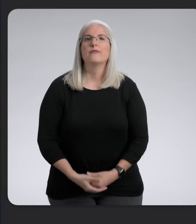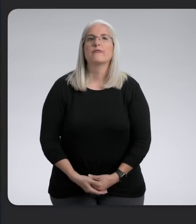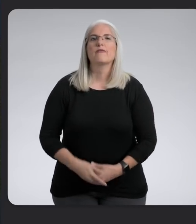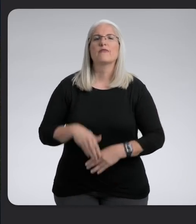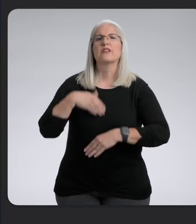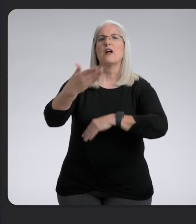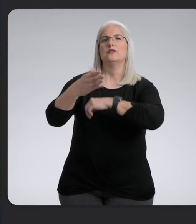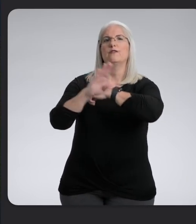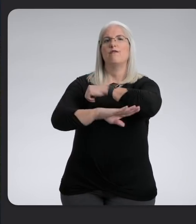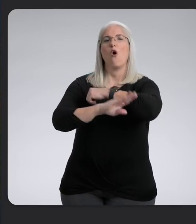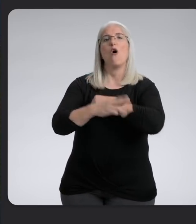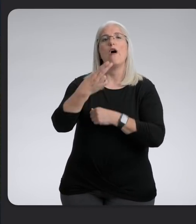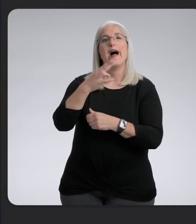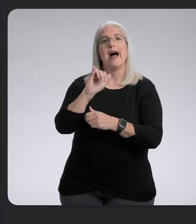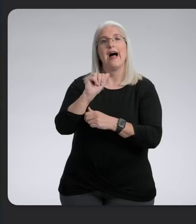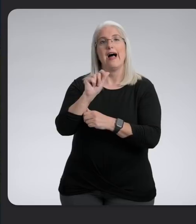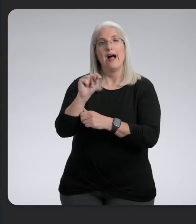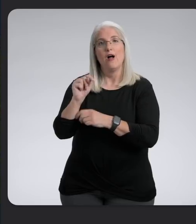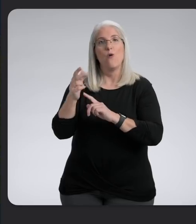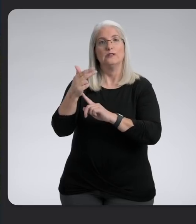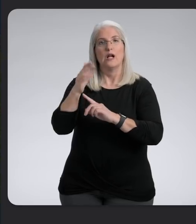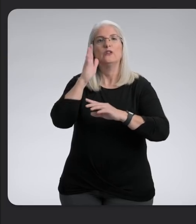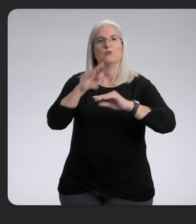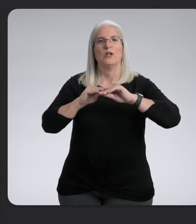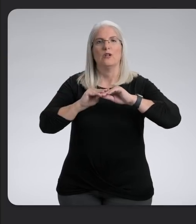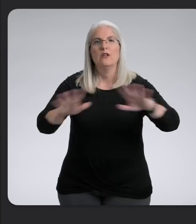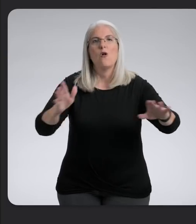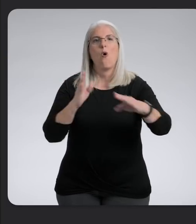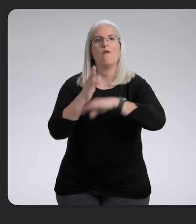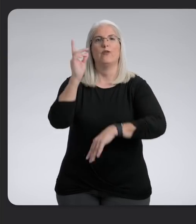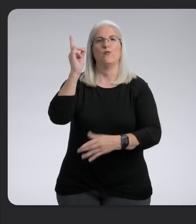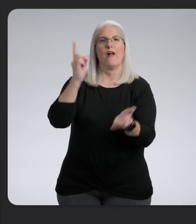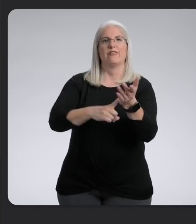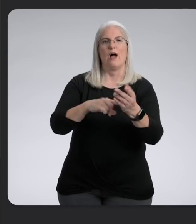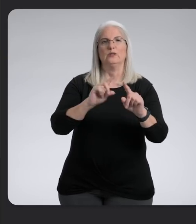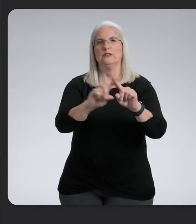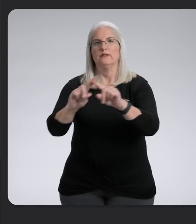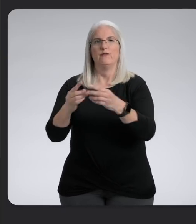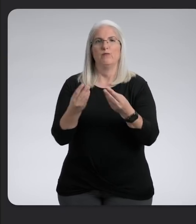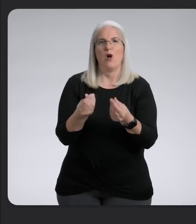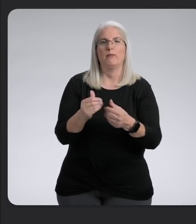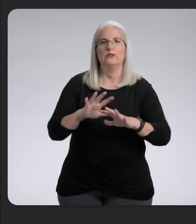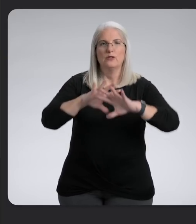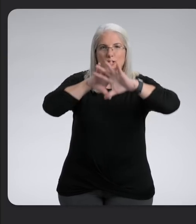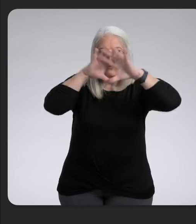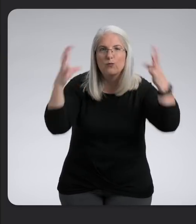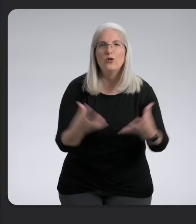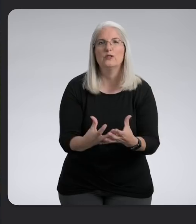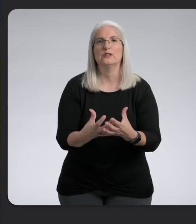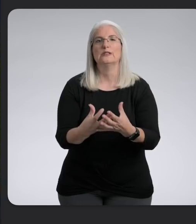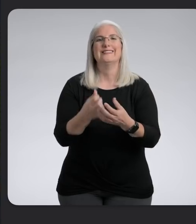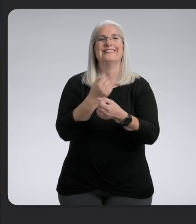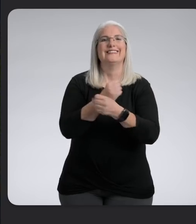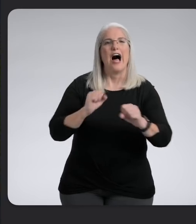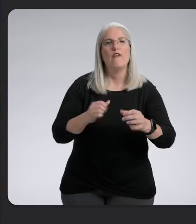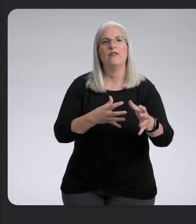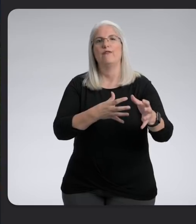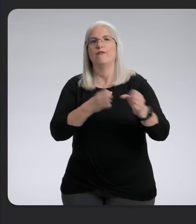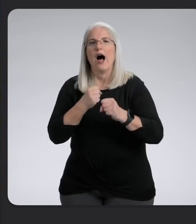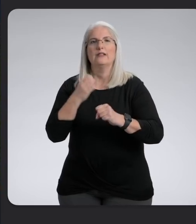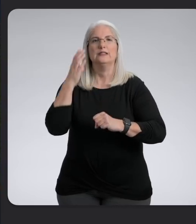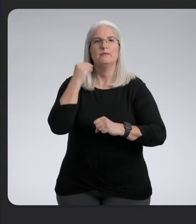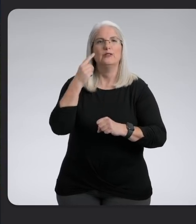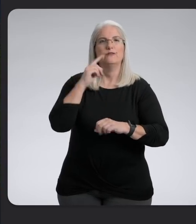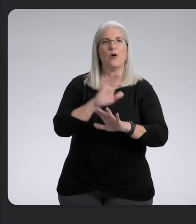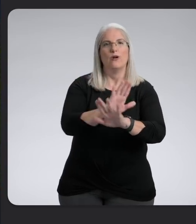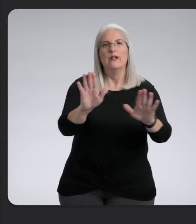will start rolling this out to over 1,000 properties worldwide, creating a faster and safer experience for their guests. Anywhere you